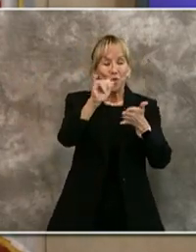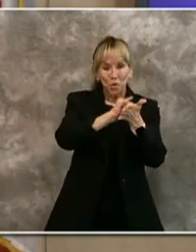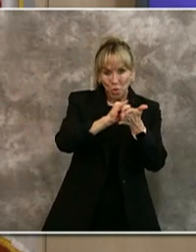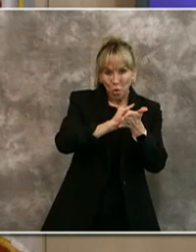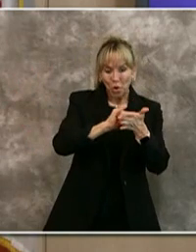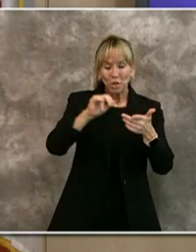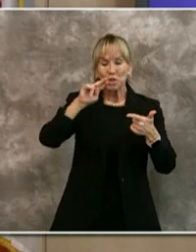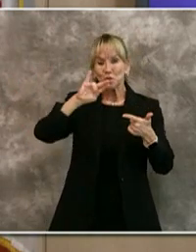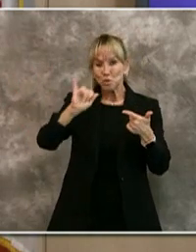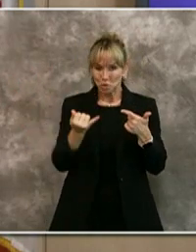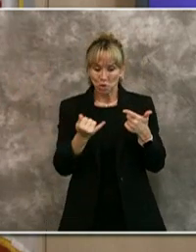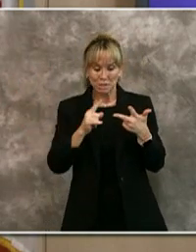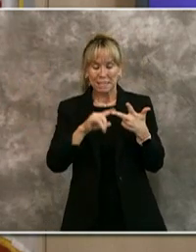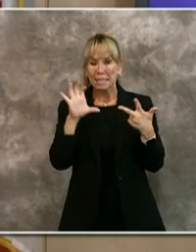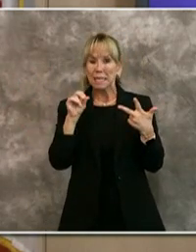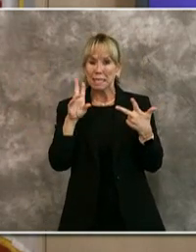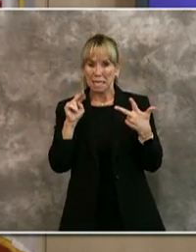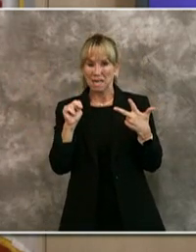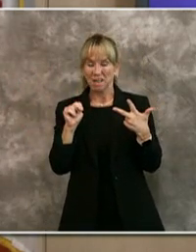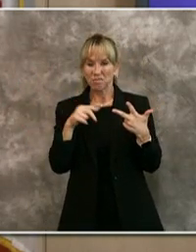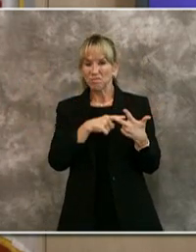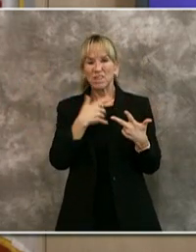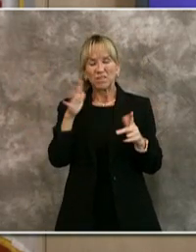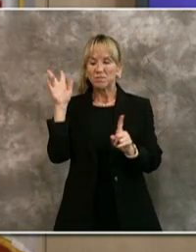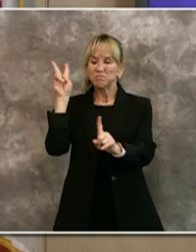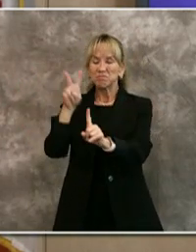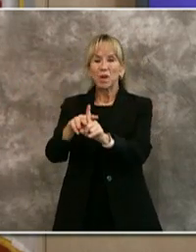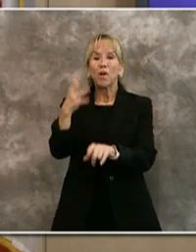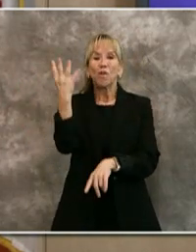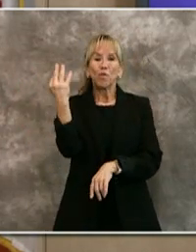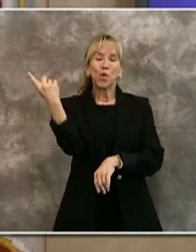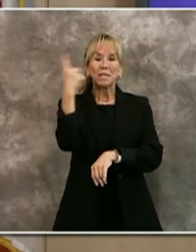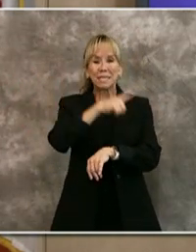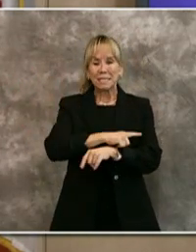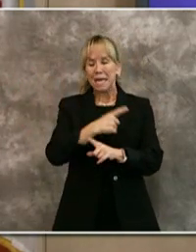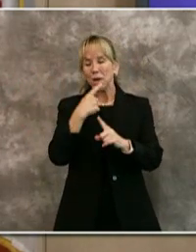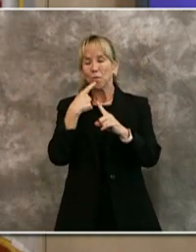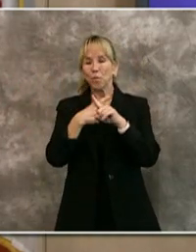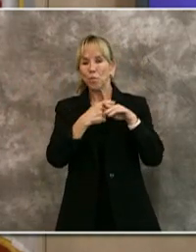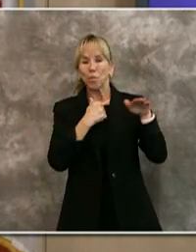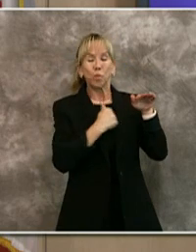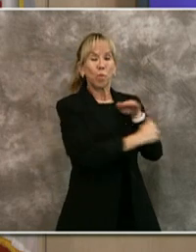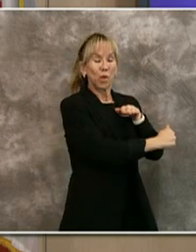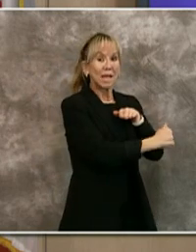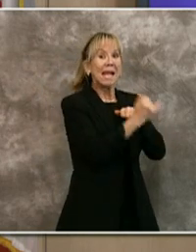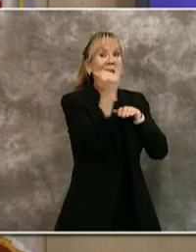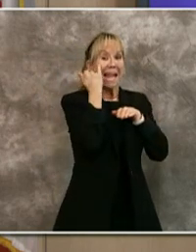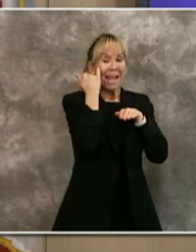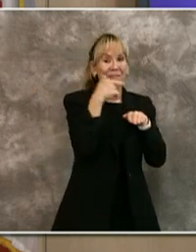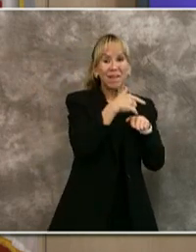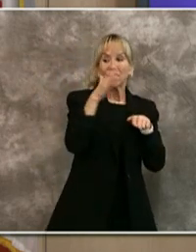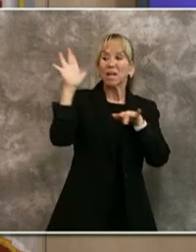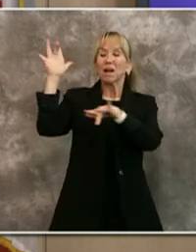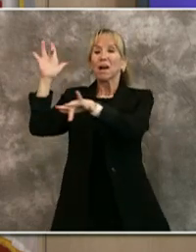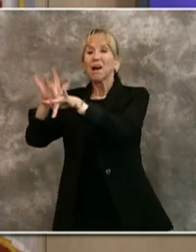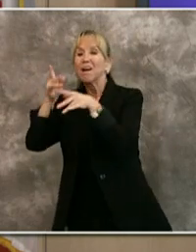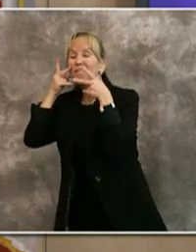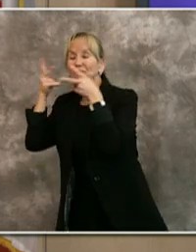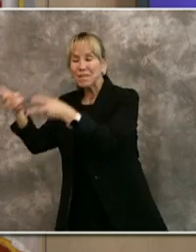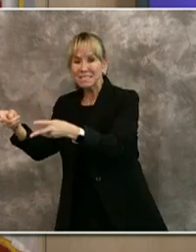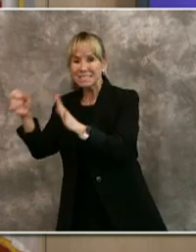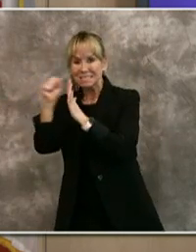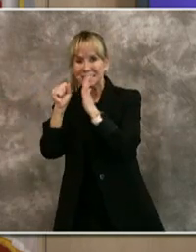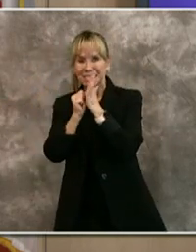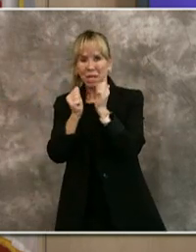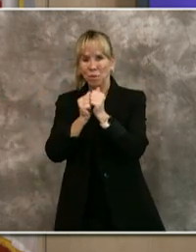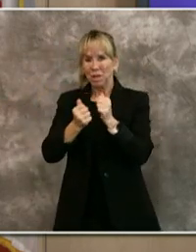and Connecticut imposed a 14-day mandatory quarantine for travelers coming from states with rising cases. 4th of July is coming up.